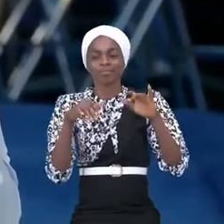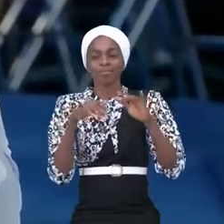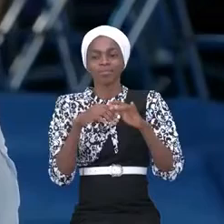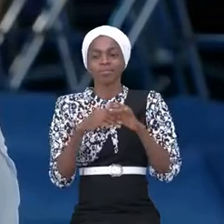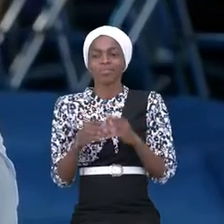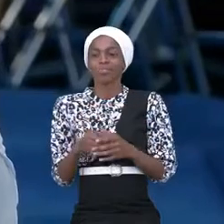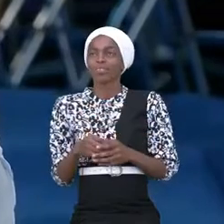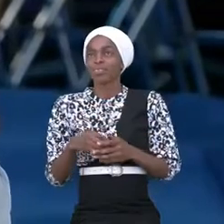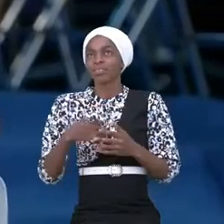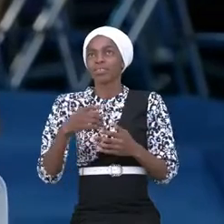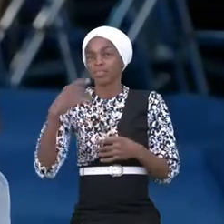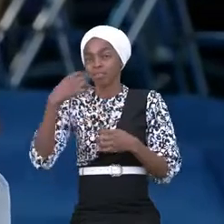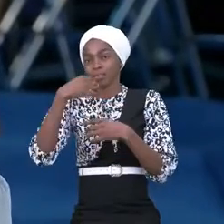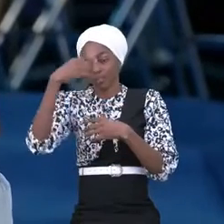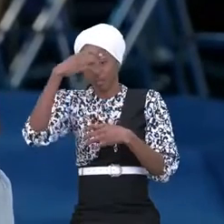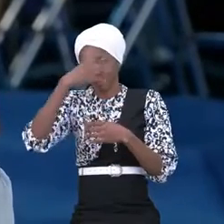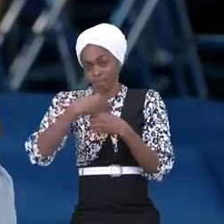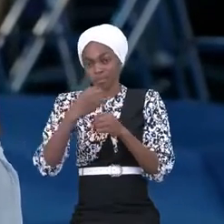Cause it rain.